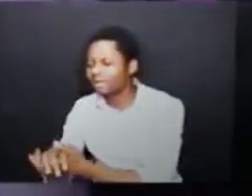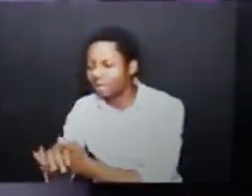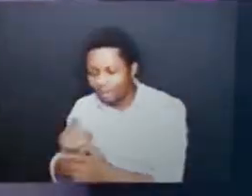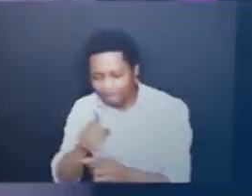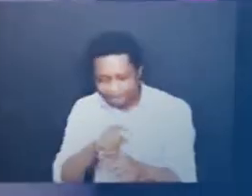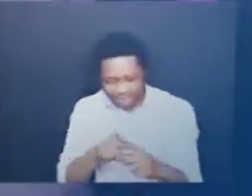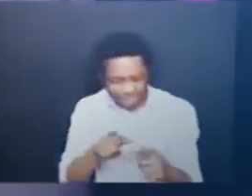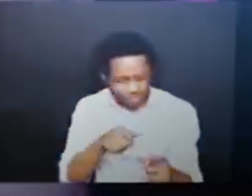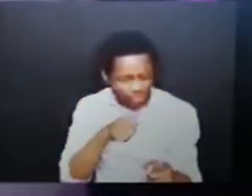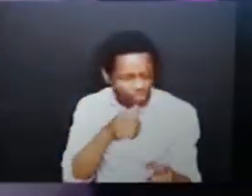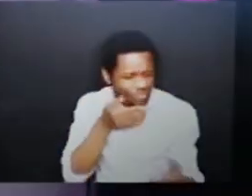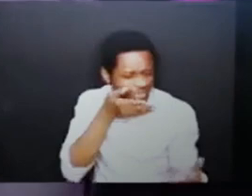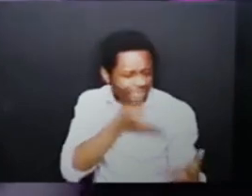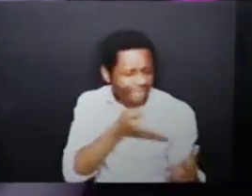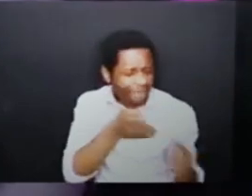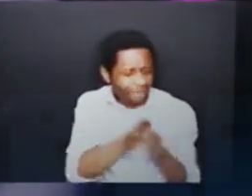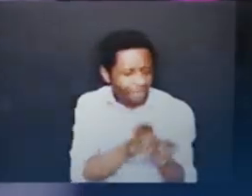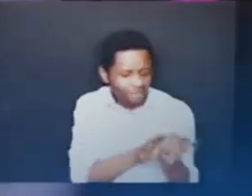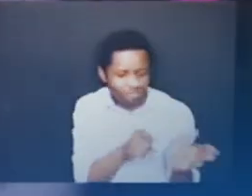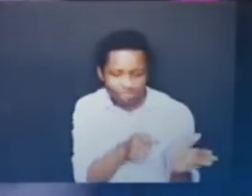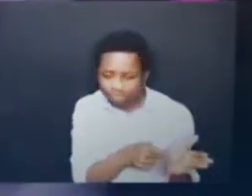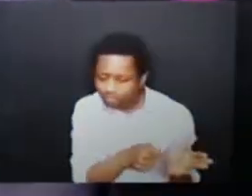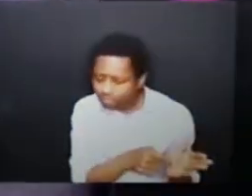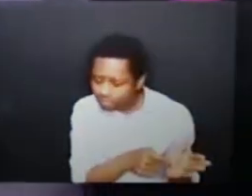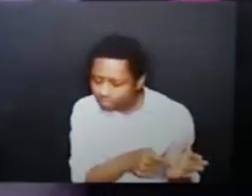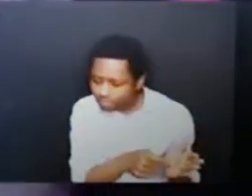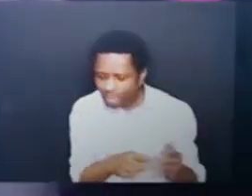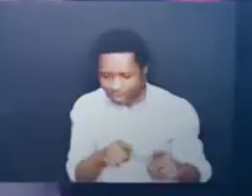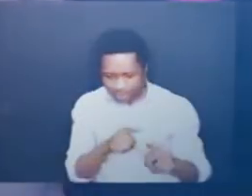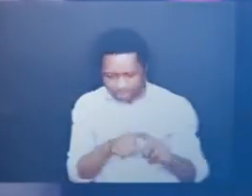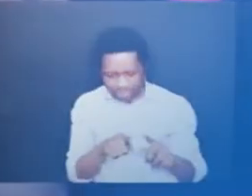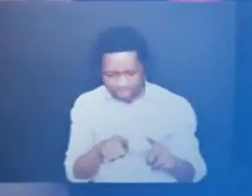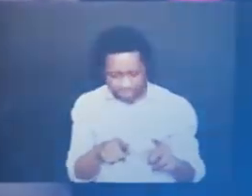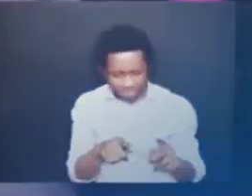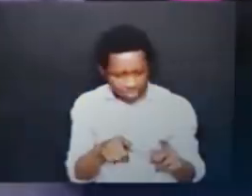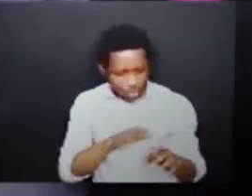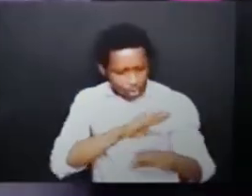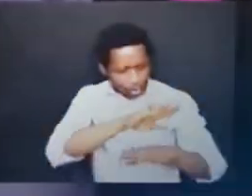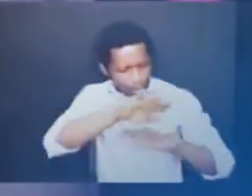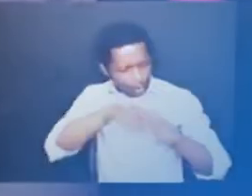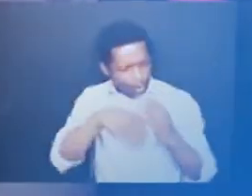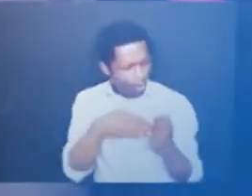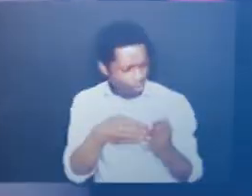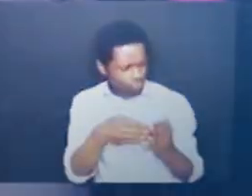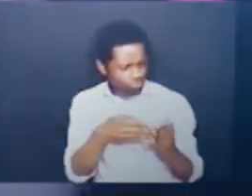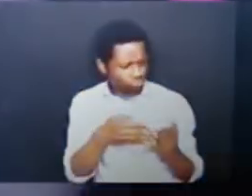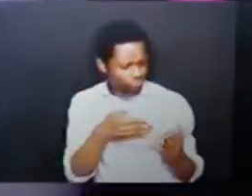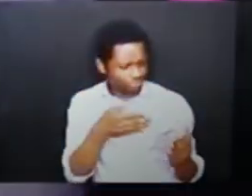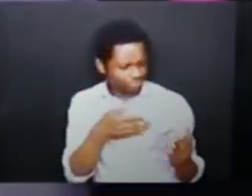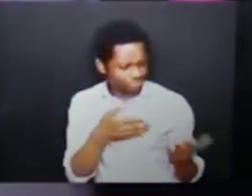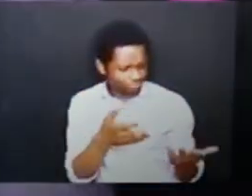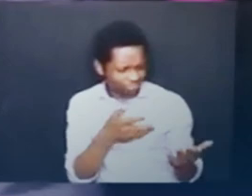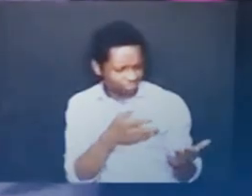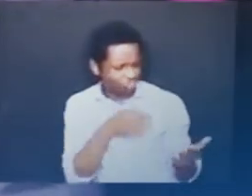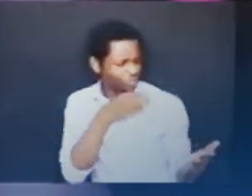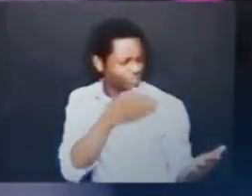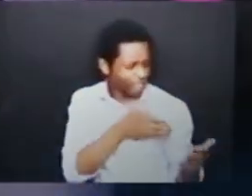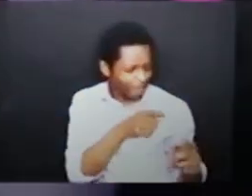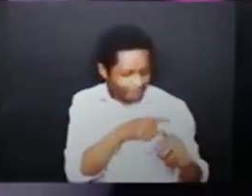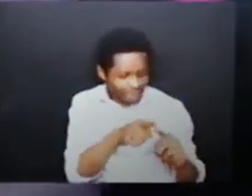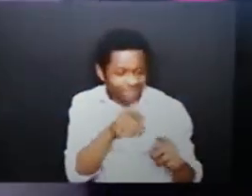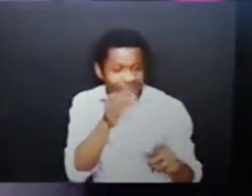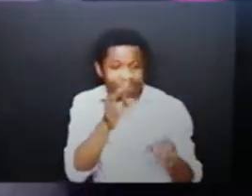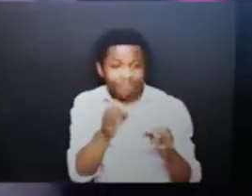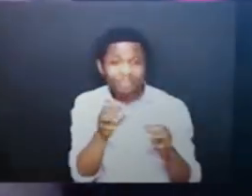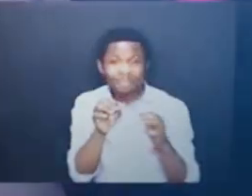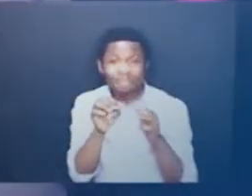these details. Now, so Onyame, we num nina wum ema ye. But if we were to write them in one book, now so what chiro way ever huma bakumwa?